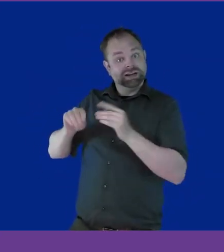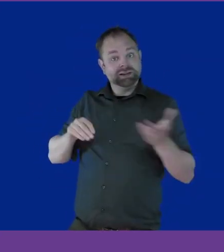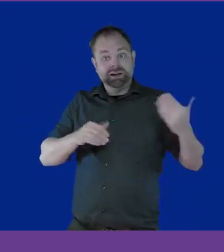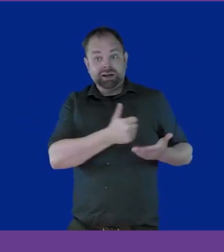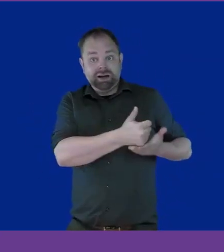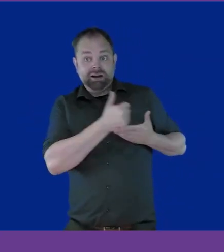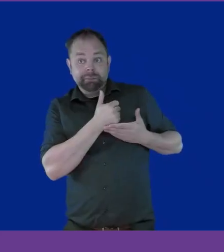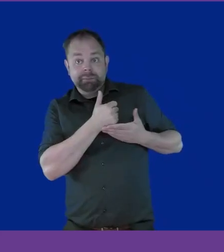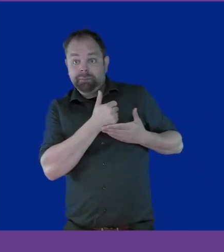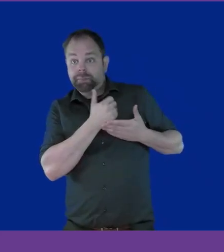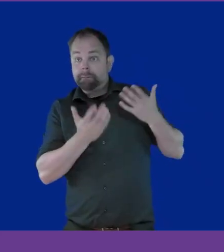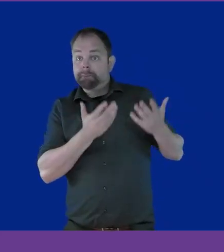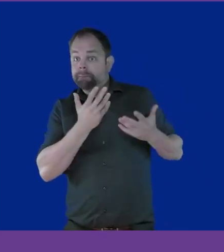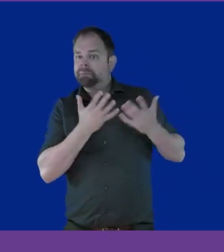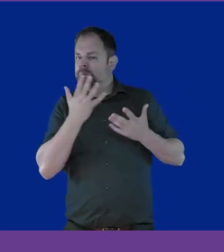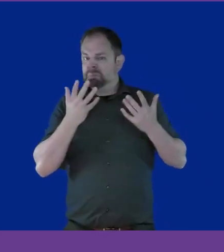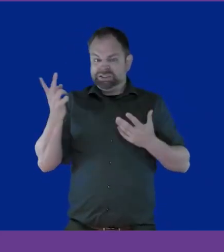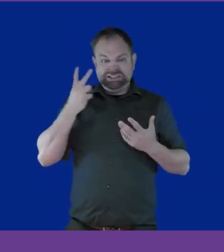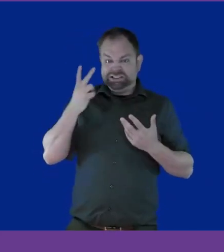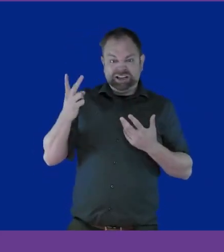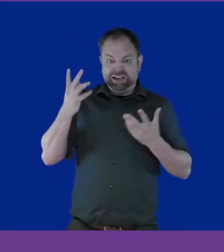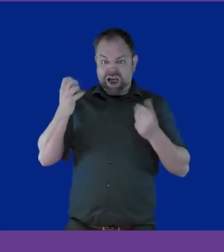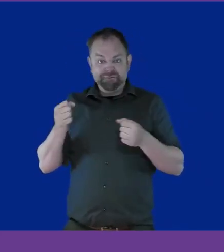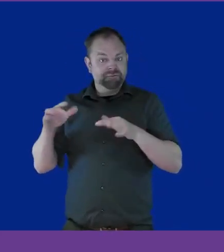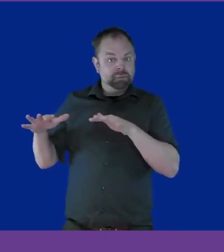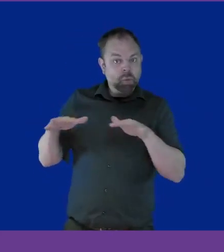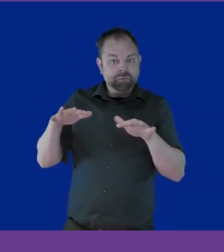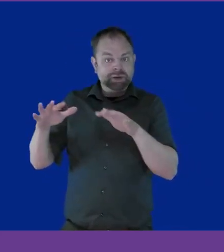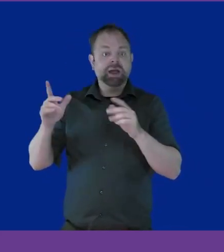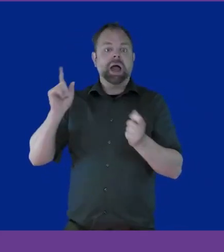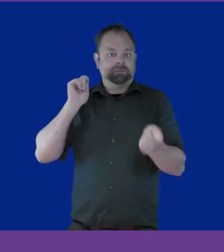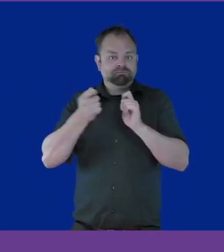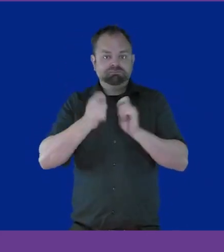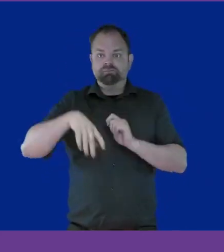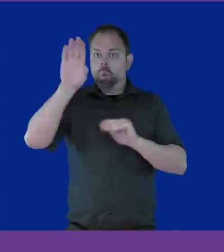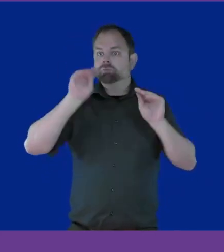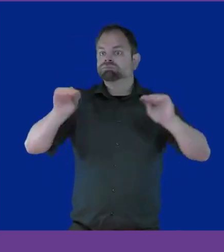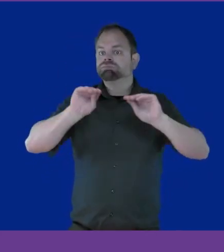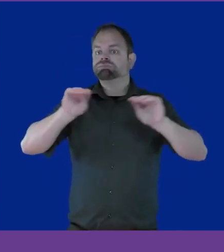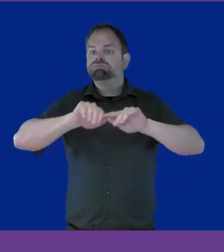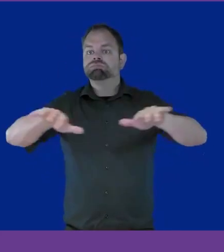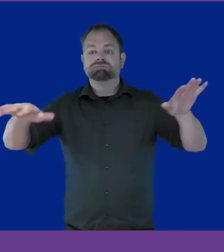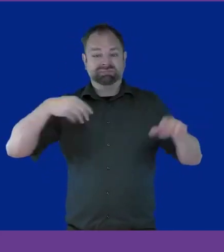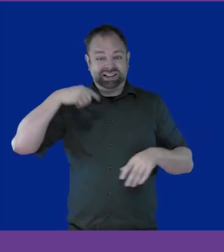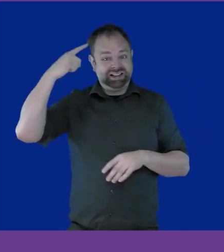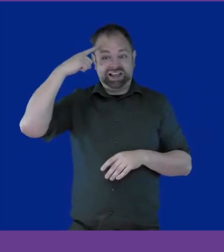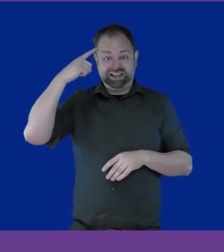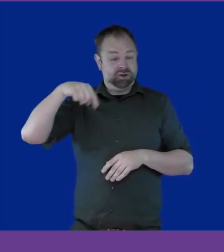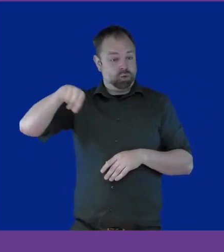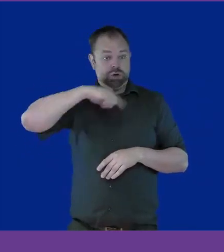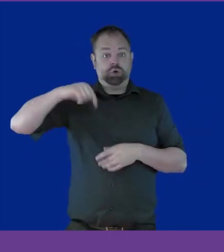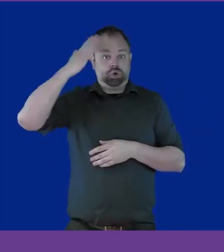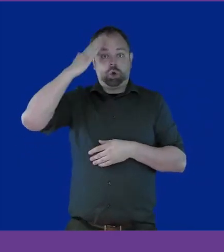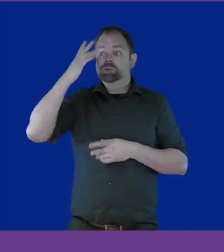the new approaches and possibilities. There's a huge room of possibilities, but we only can use them if